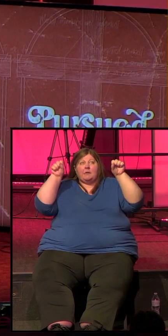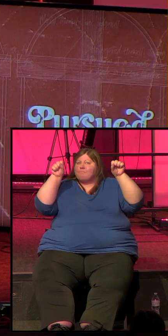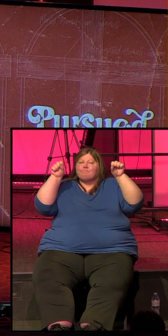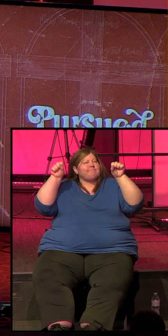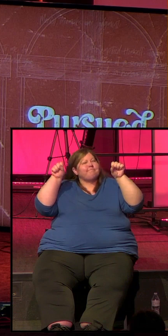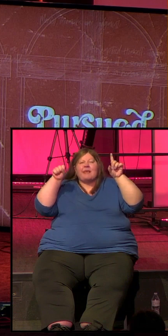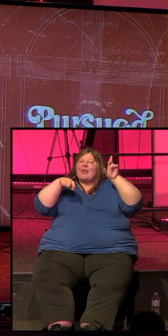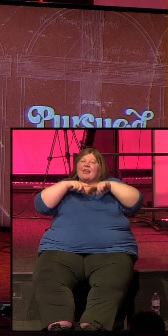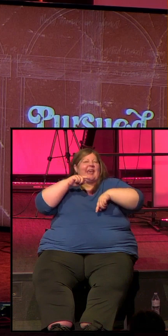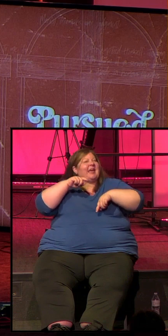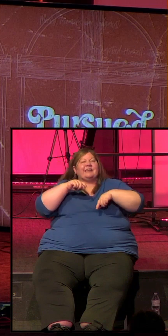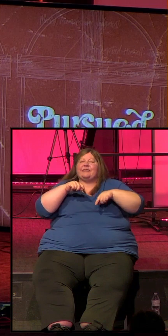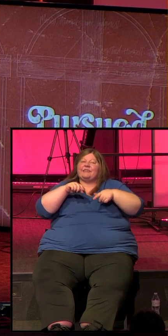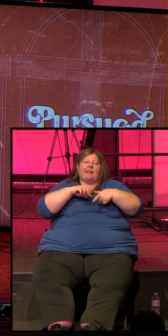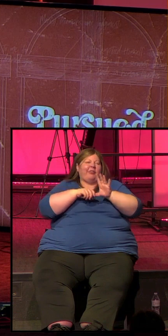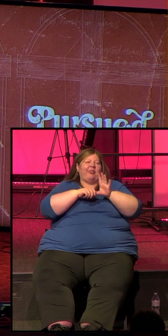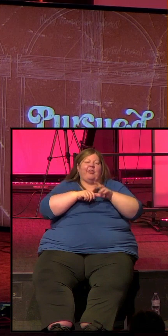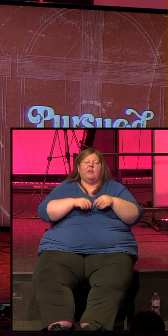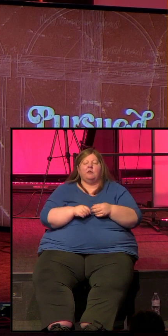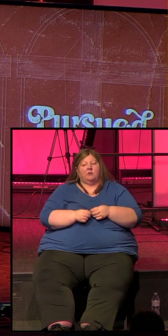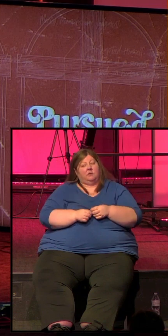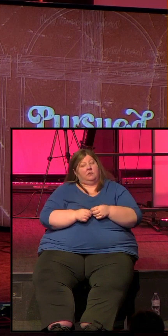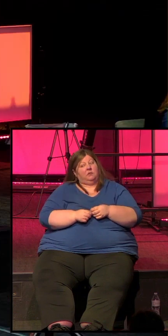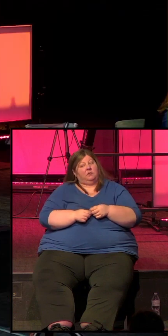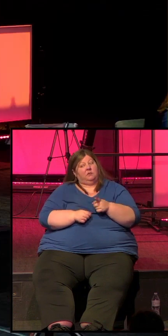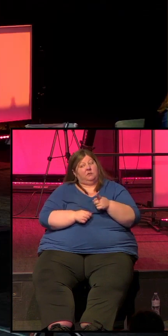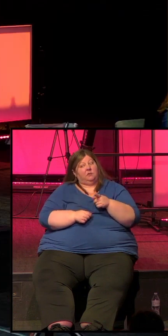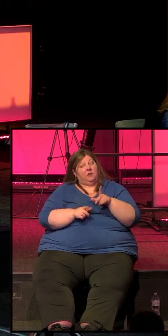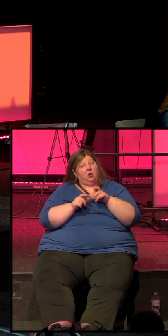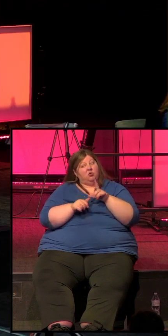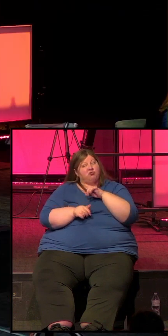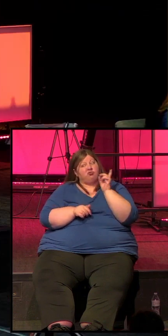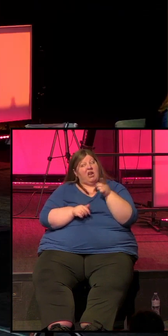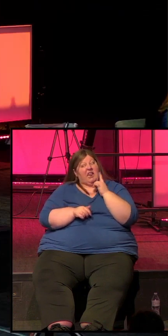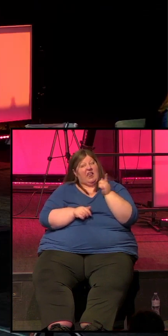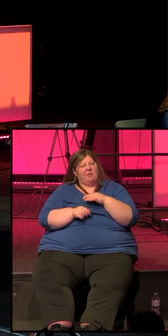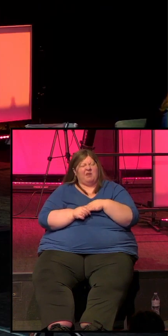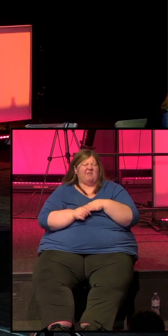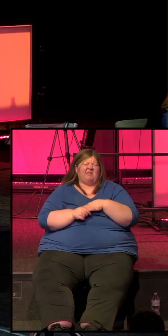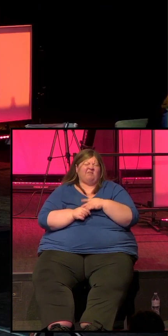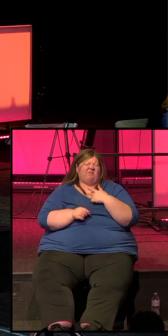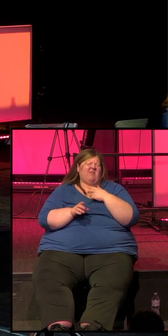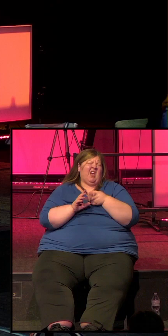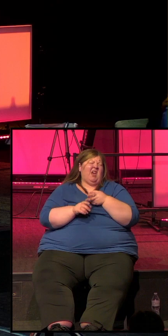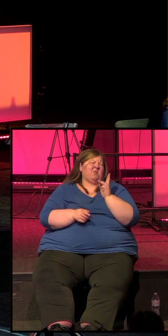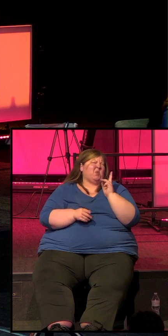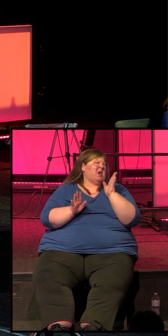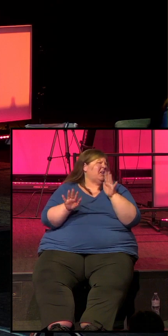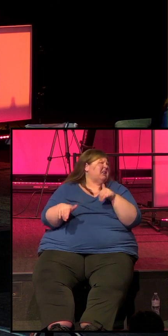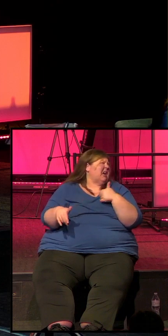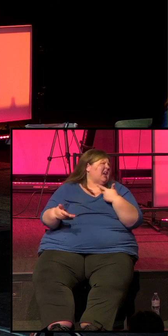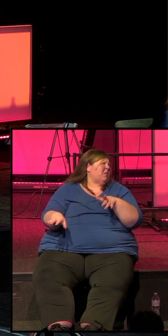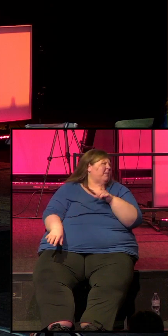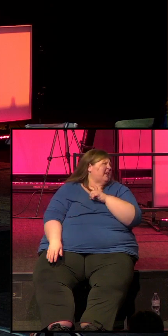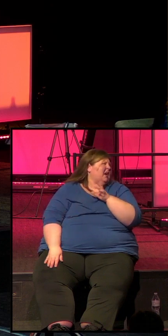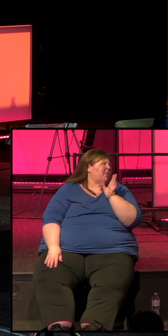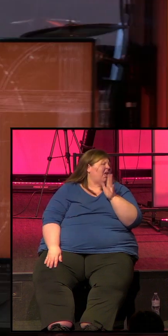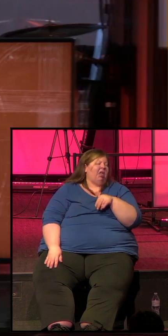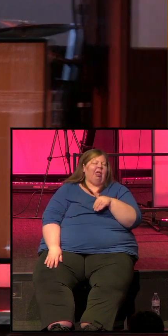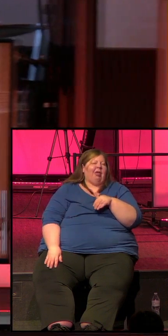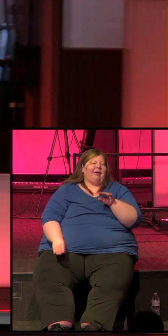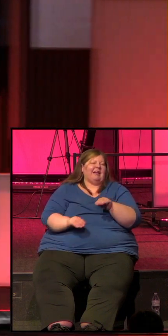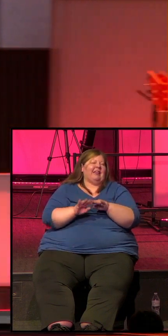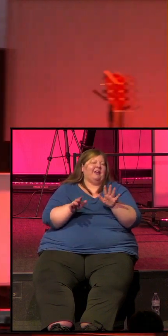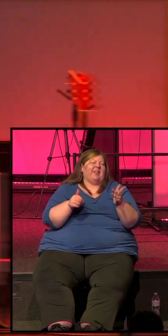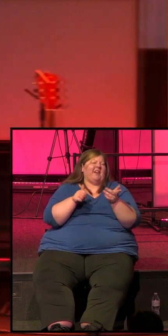it, sir. And he's like, run a lap. I was like, I'm not going to be a cop. I'm definitely not going to be a cop. I can tell already. That